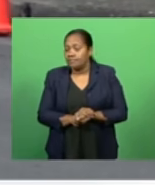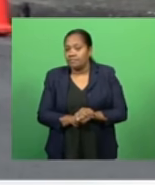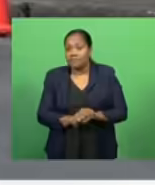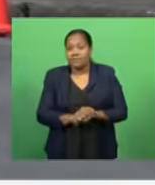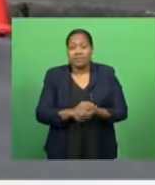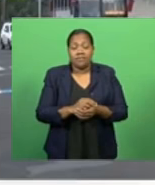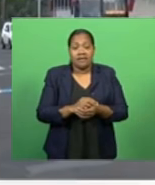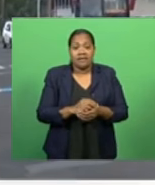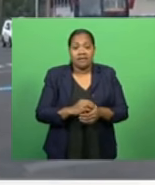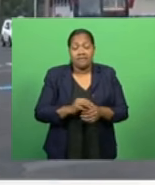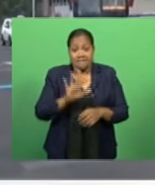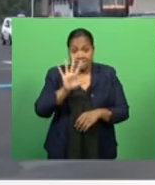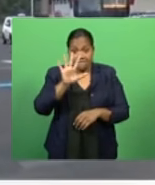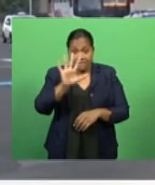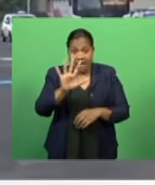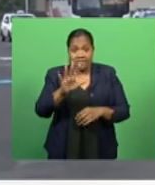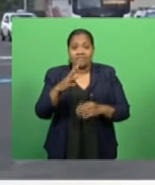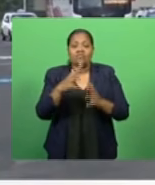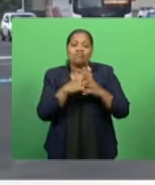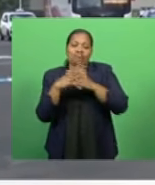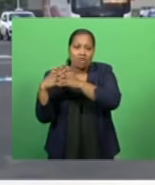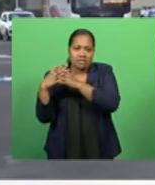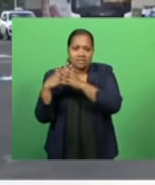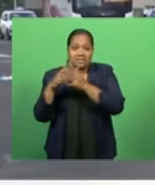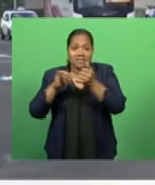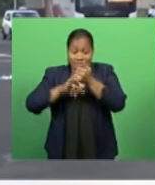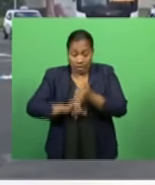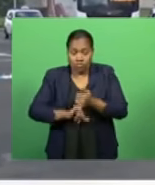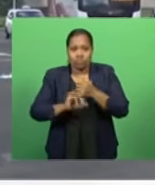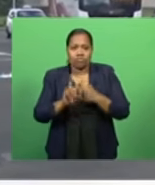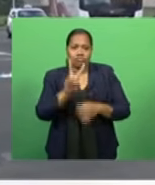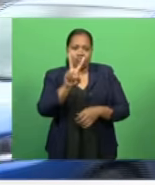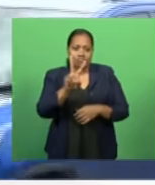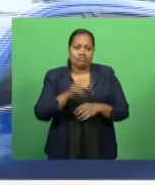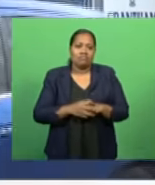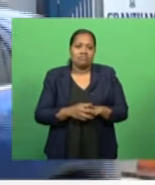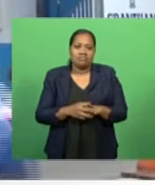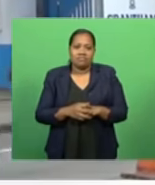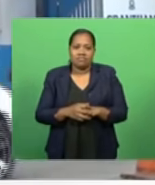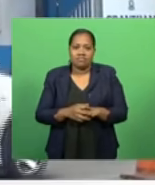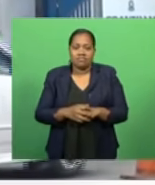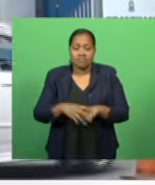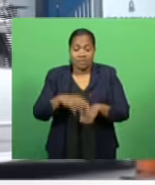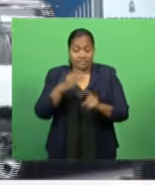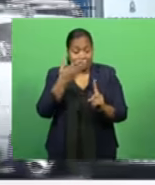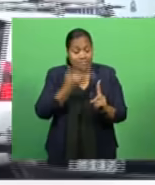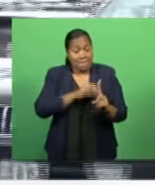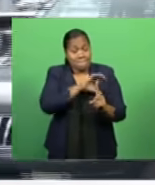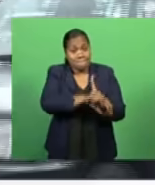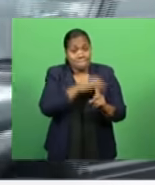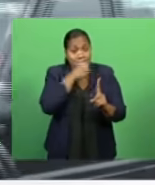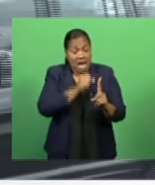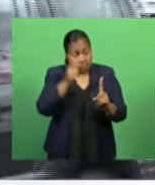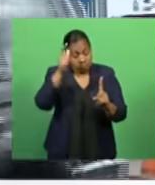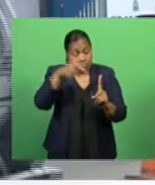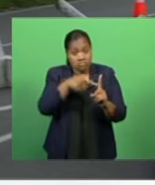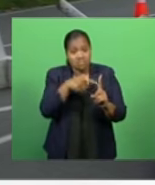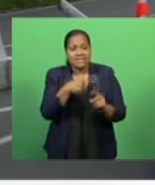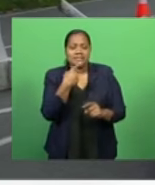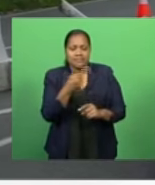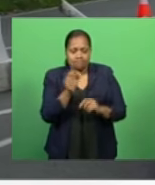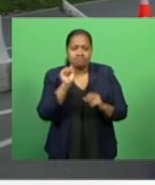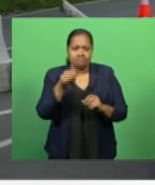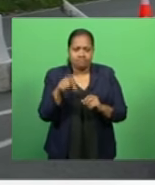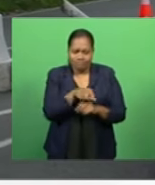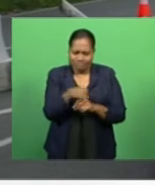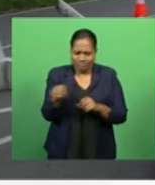5 cases, while the South recorded 2. Police Commissioner Brigadier General Sithiven Ngilio says it's commendable that there were